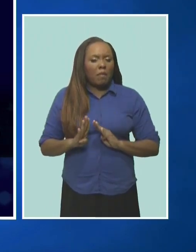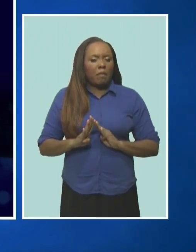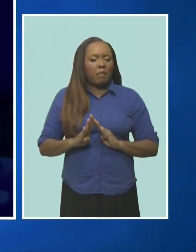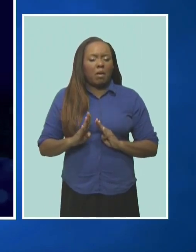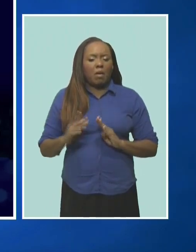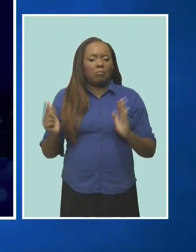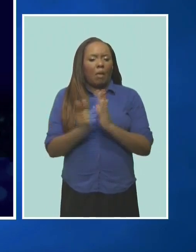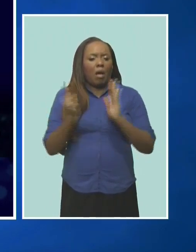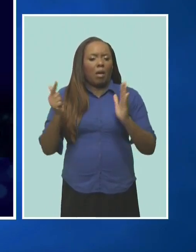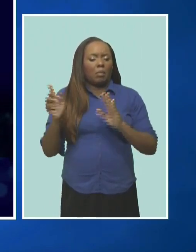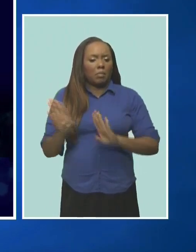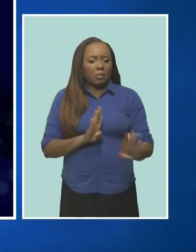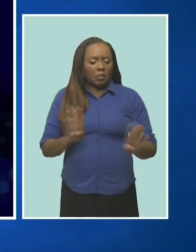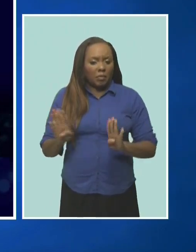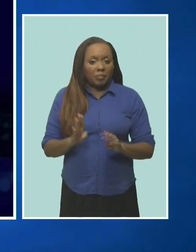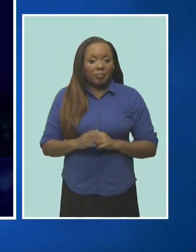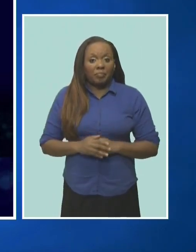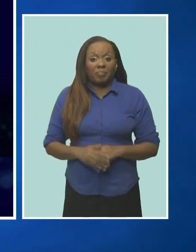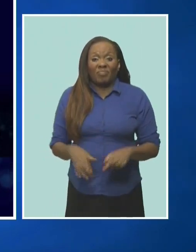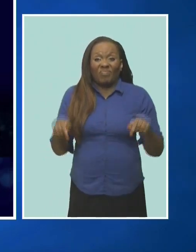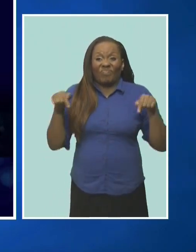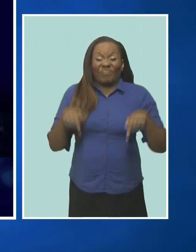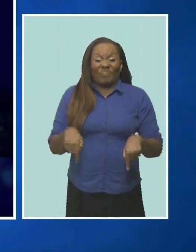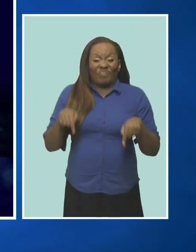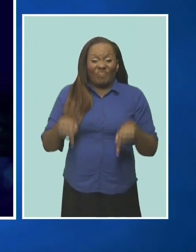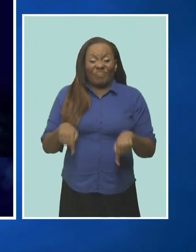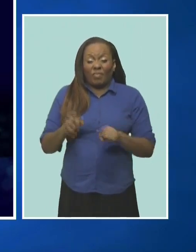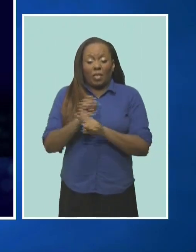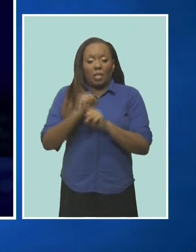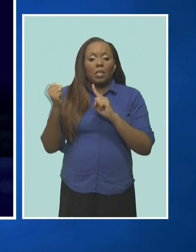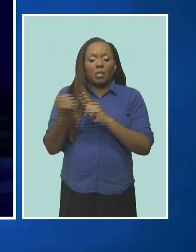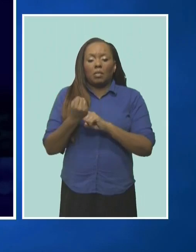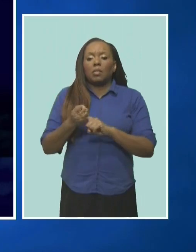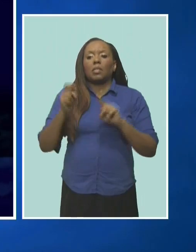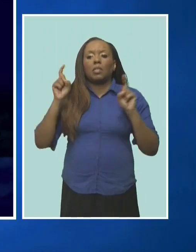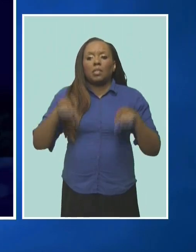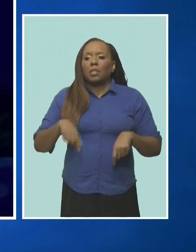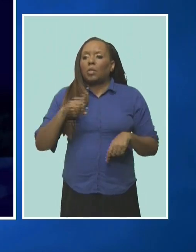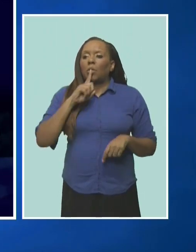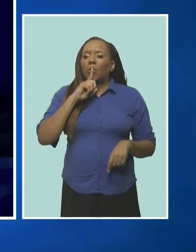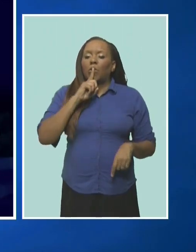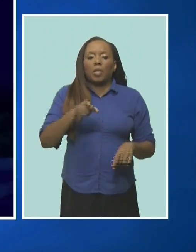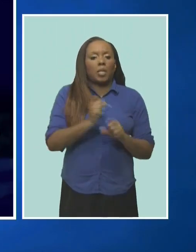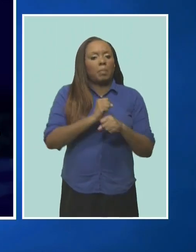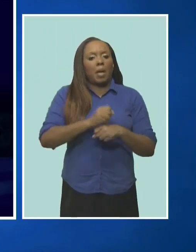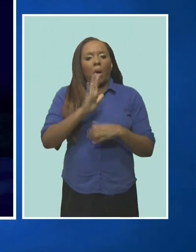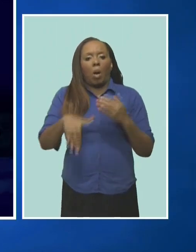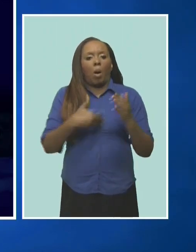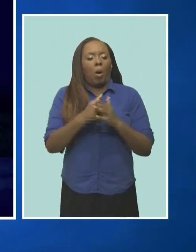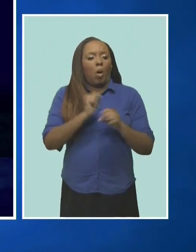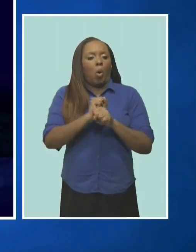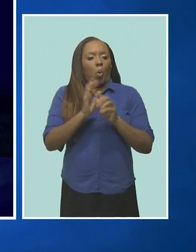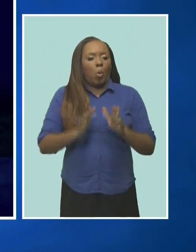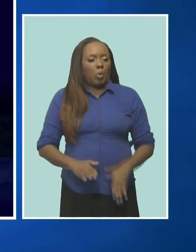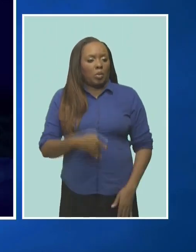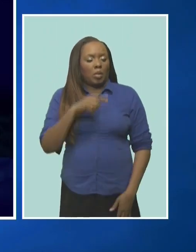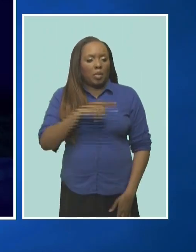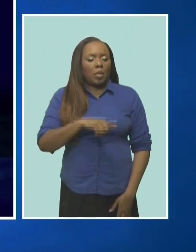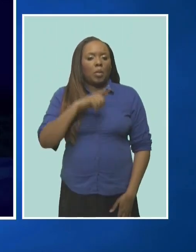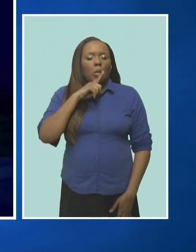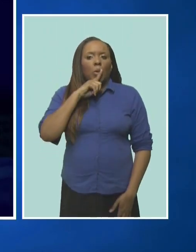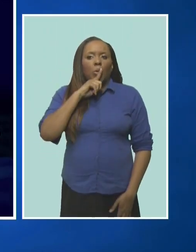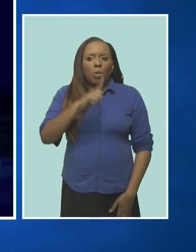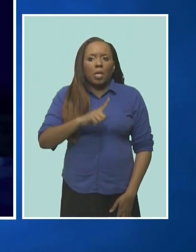entire situation should serve as a rallying cry for all Sandals workers, and in fact, for all workers